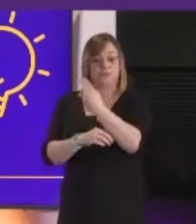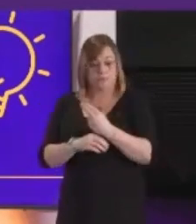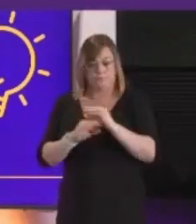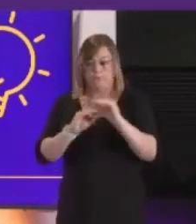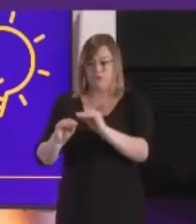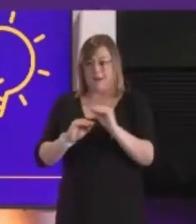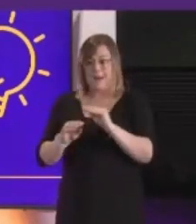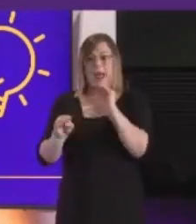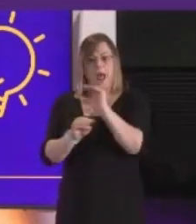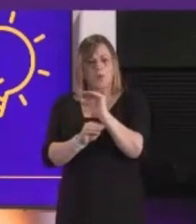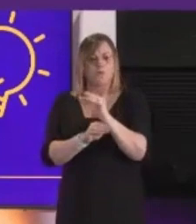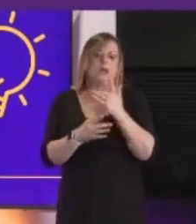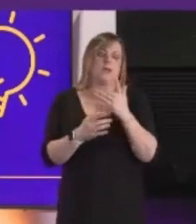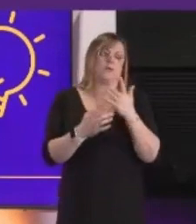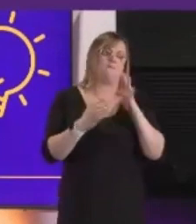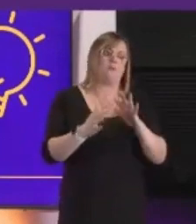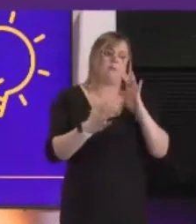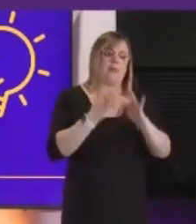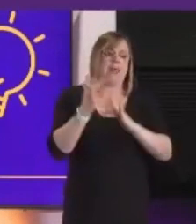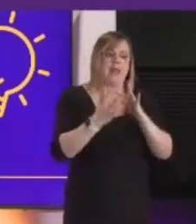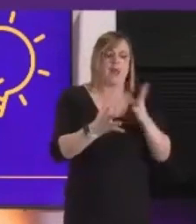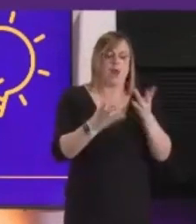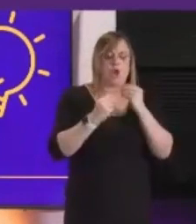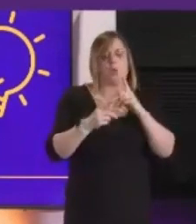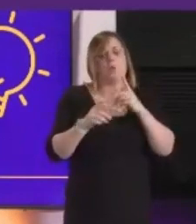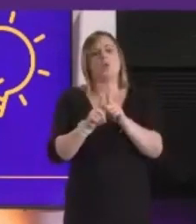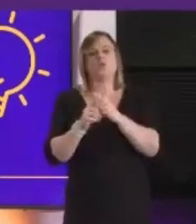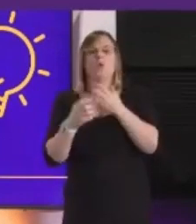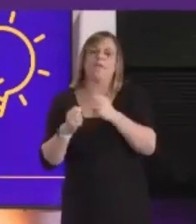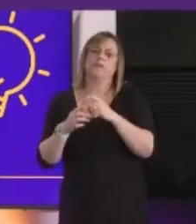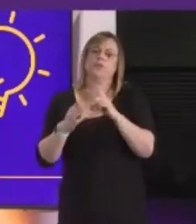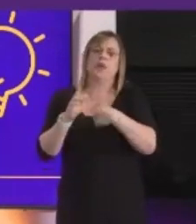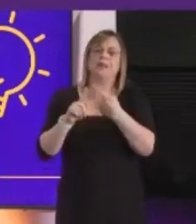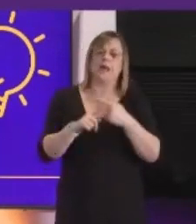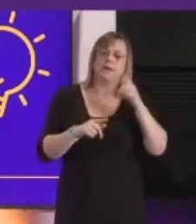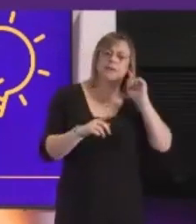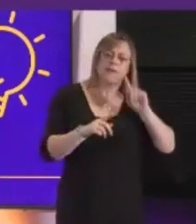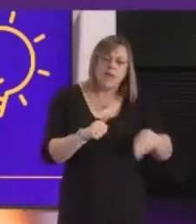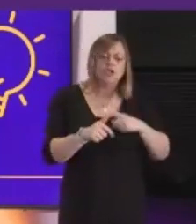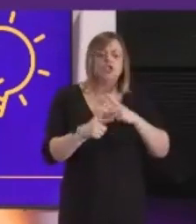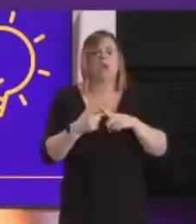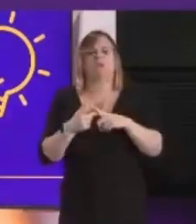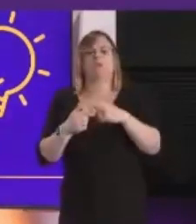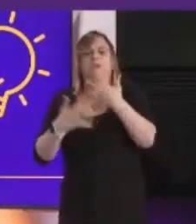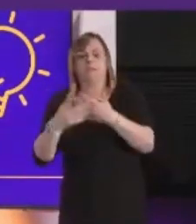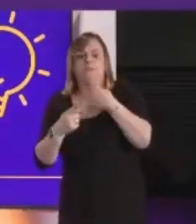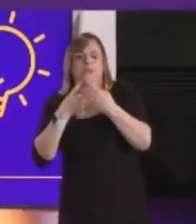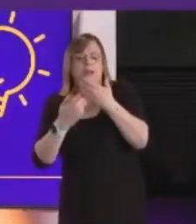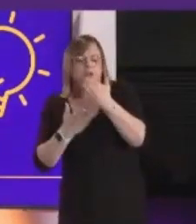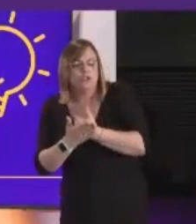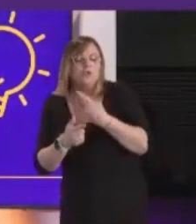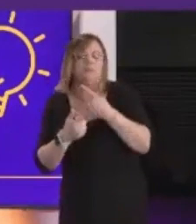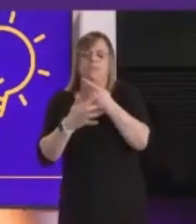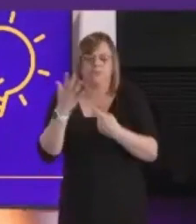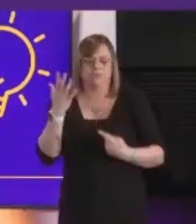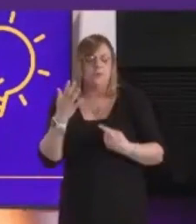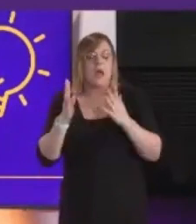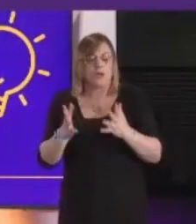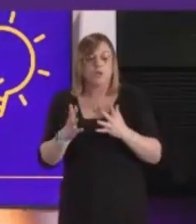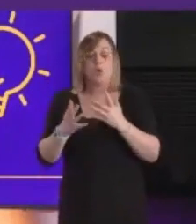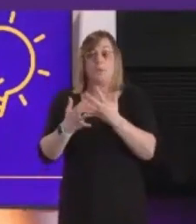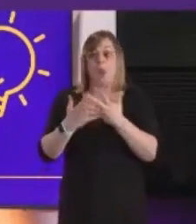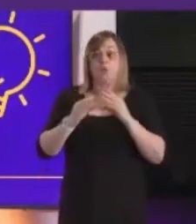modules, because we all have to do them, tax evasion, data protection, that kind of thing. But there's so many teams creating